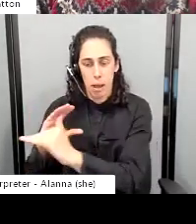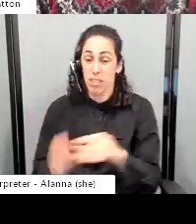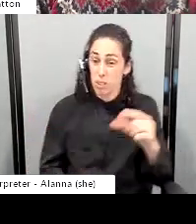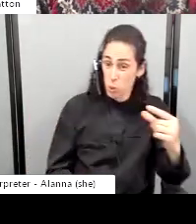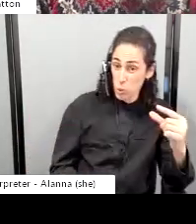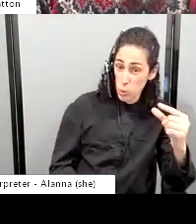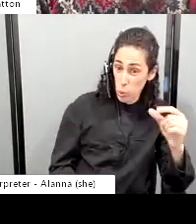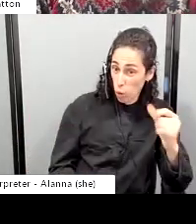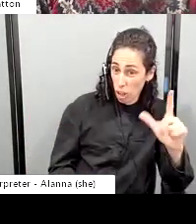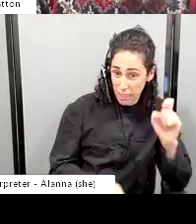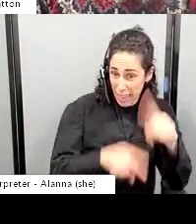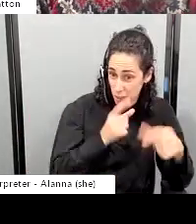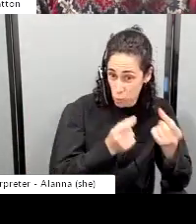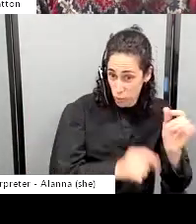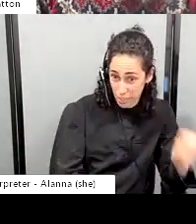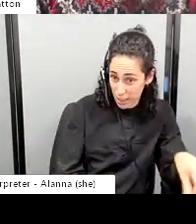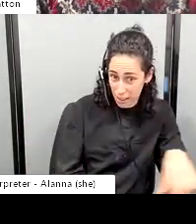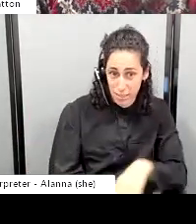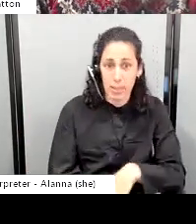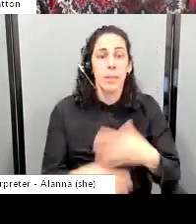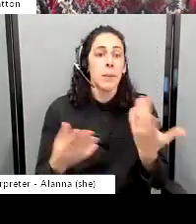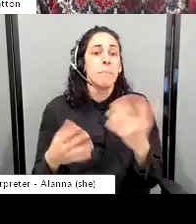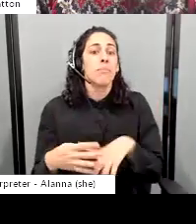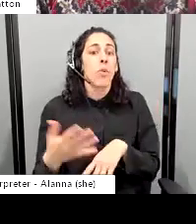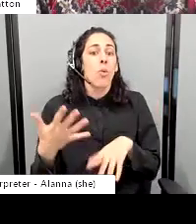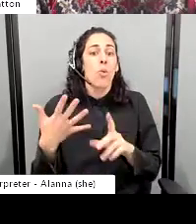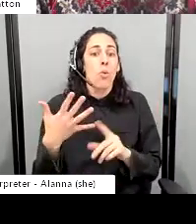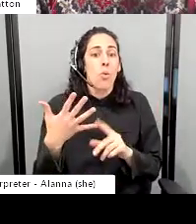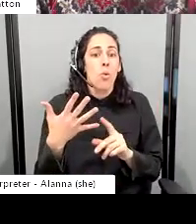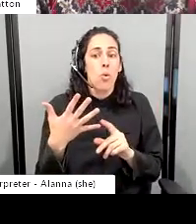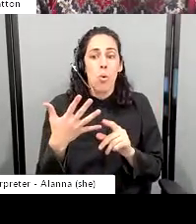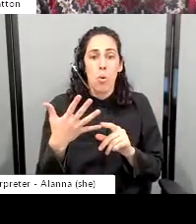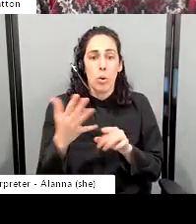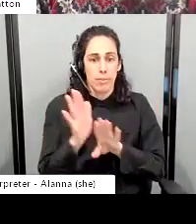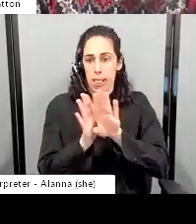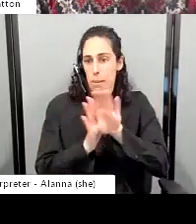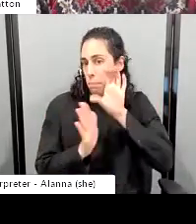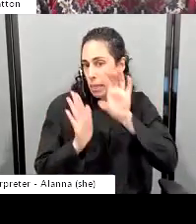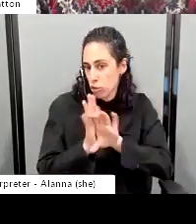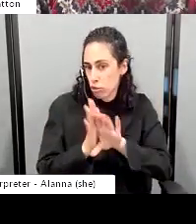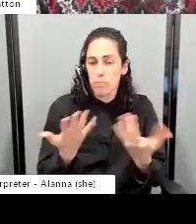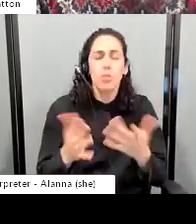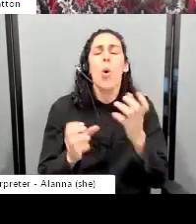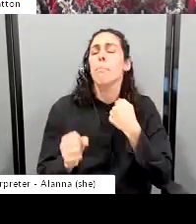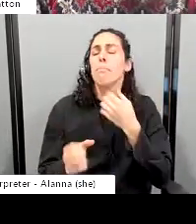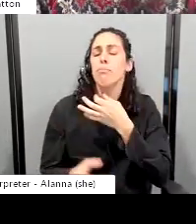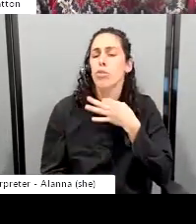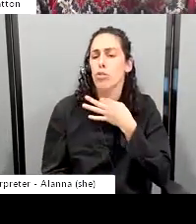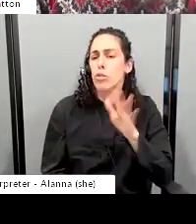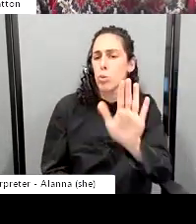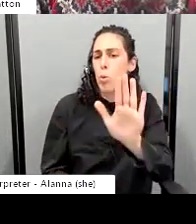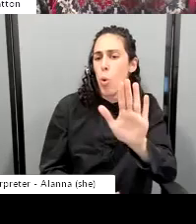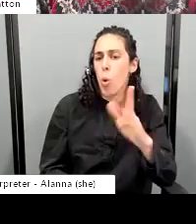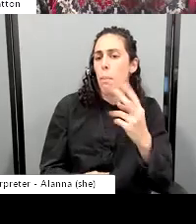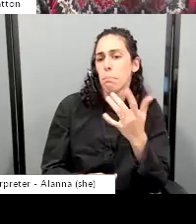there may be numbers here that you're interested in, but pick your top choice. And we'll just get an idea of where the interests are in the group. And then Phil